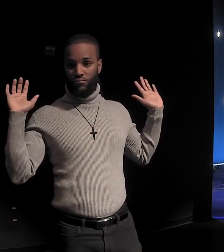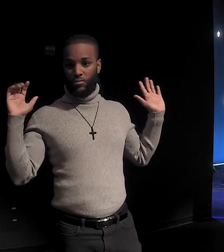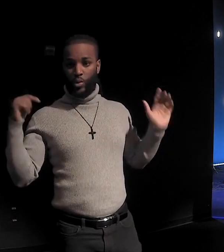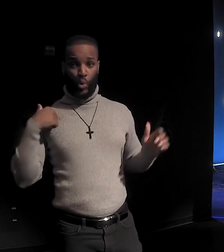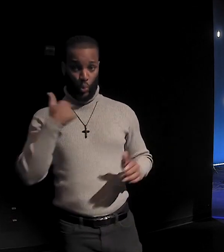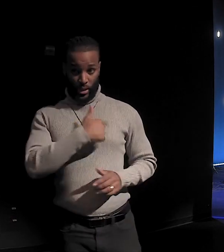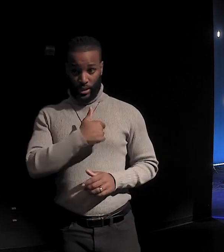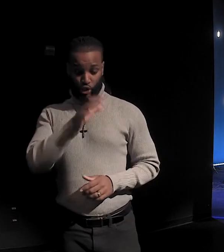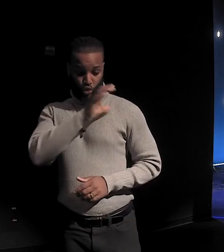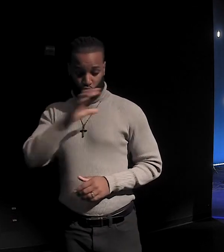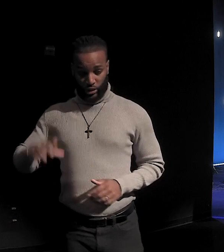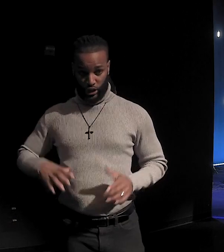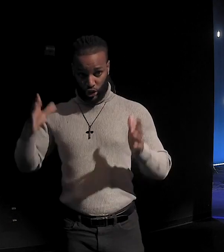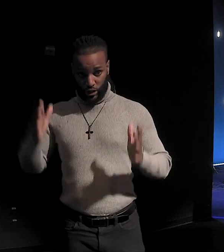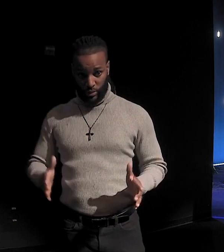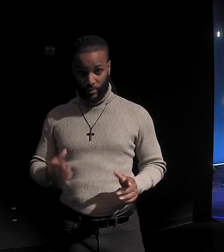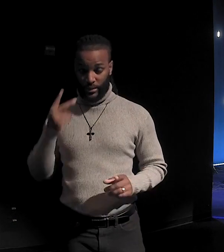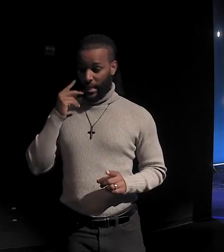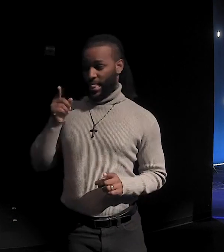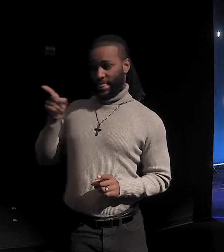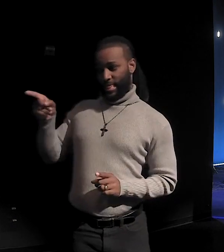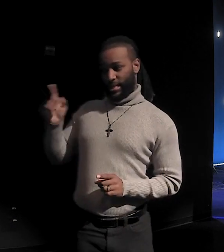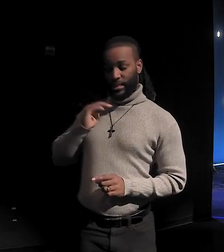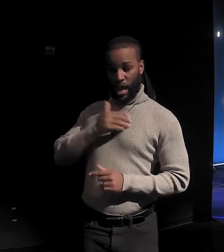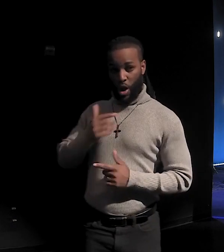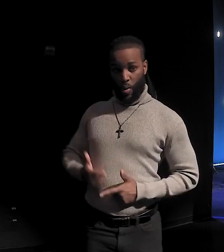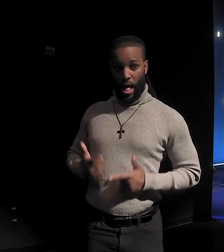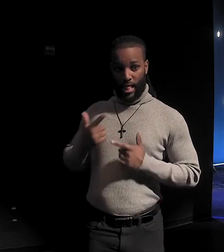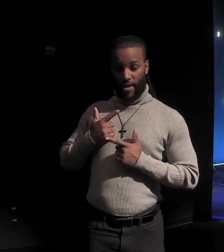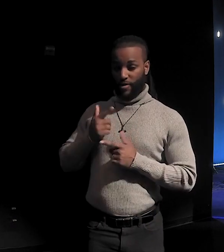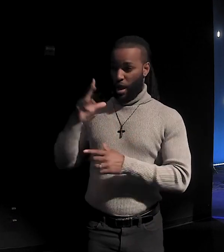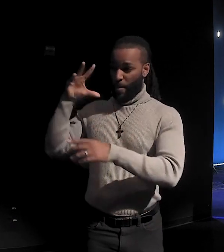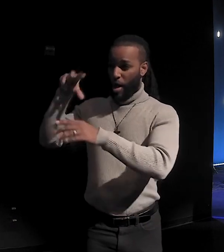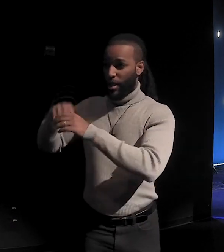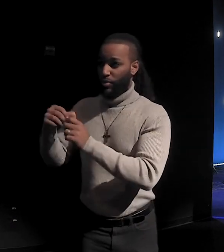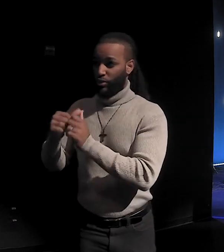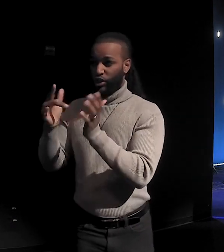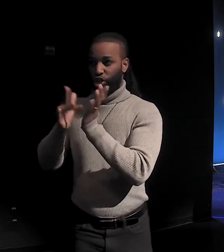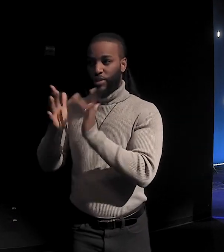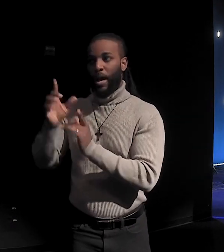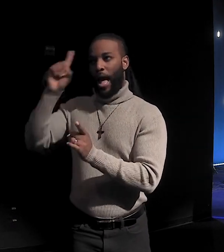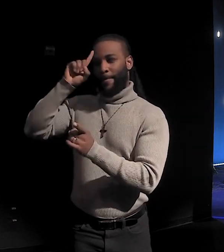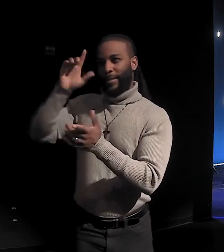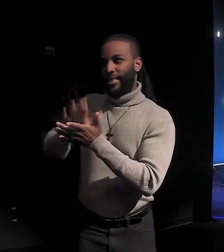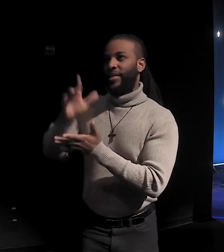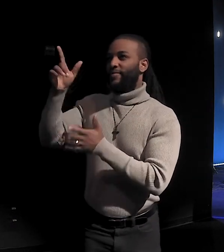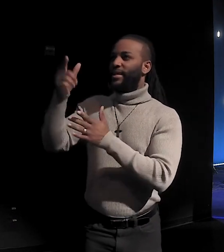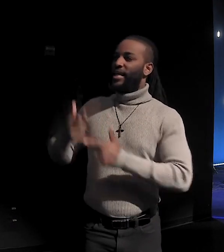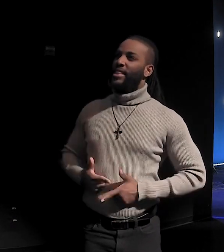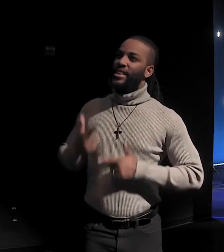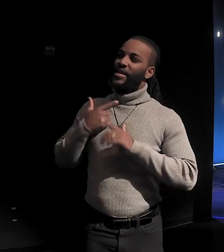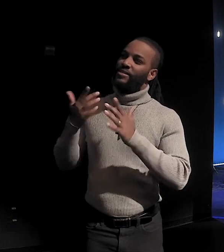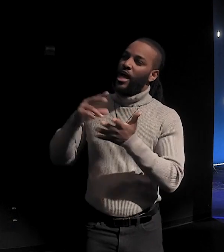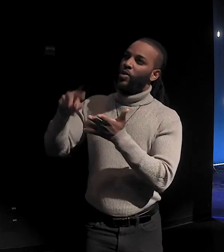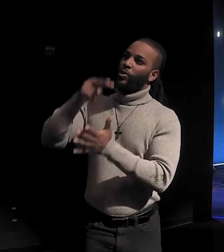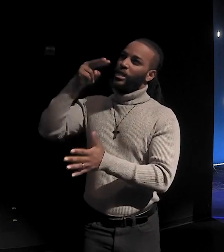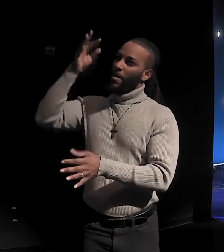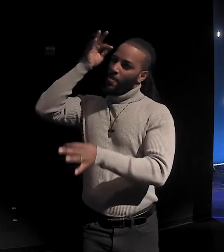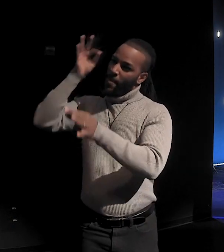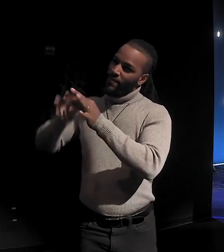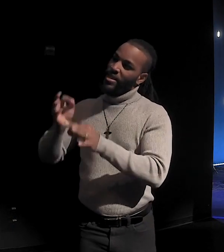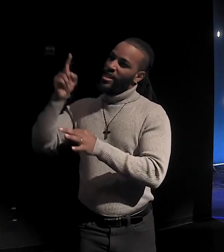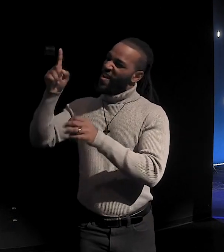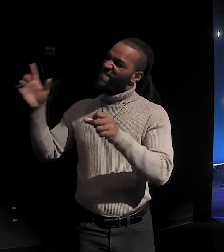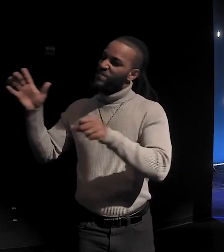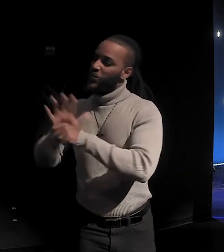as Christ followers, we're saying this is our conviction. I'm all in with Jesus. But we say, I believe Jesus lived, died, and rose again. I put my faith in Him